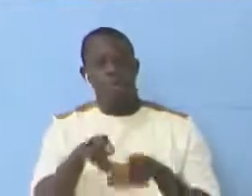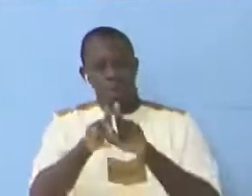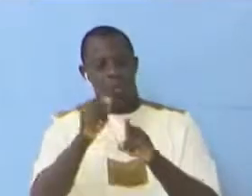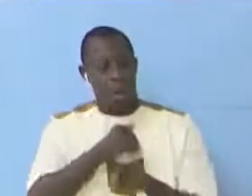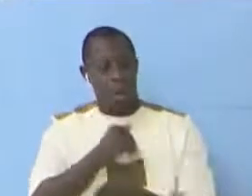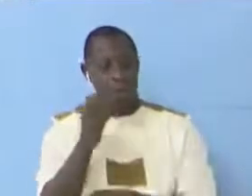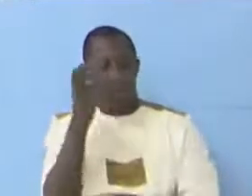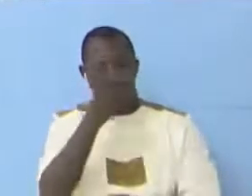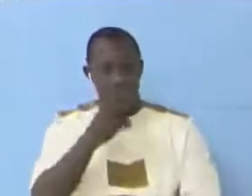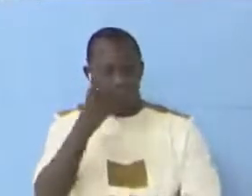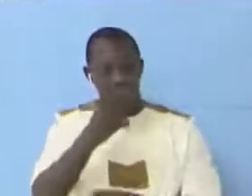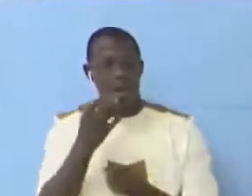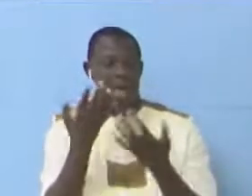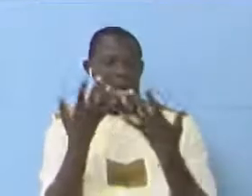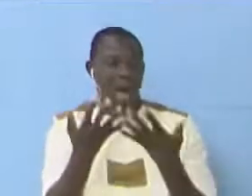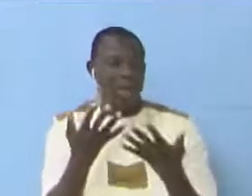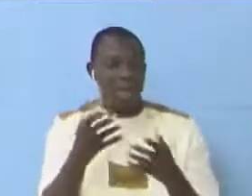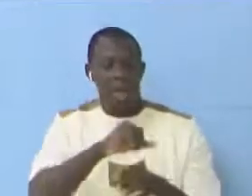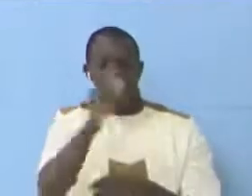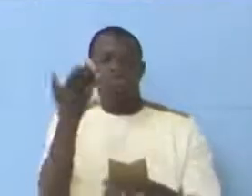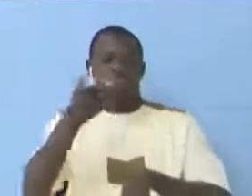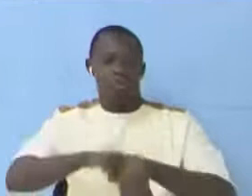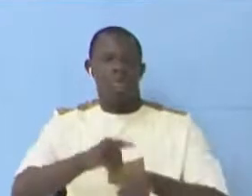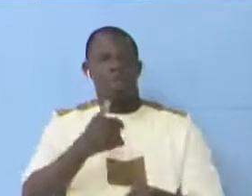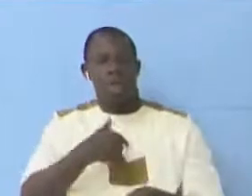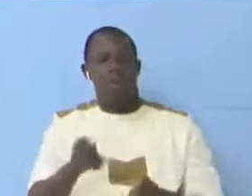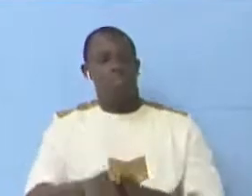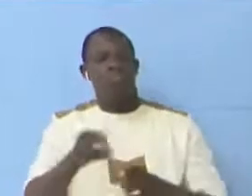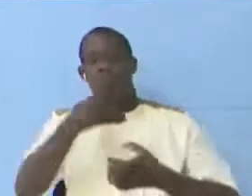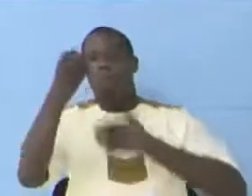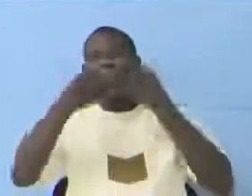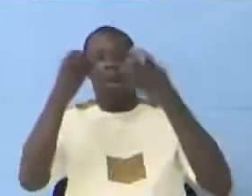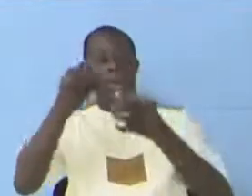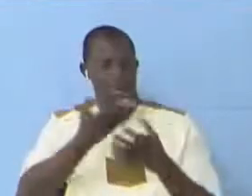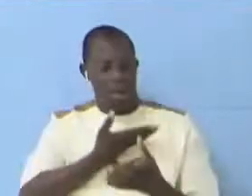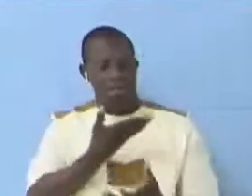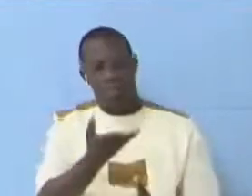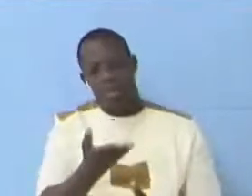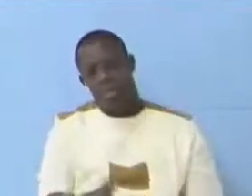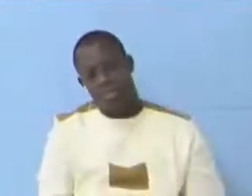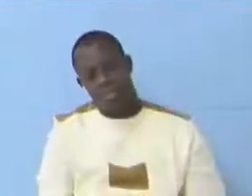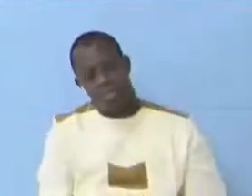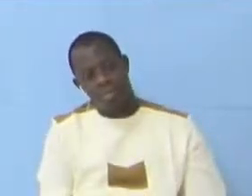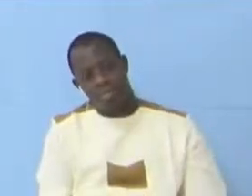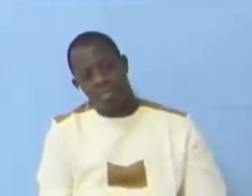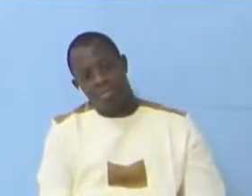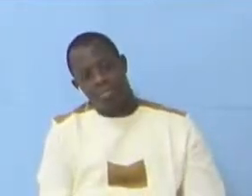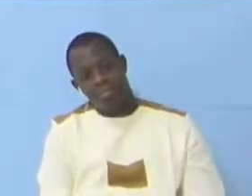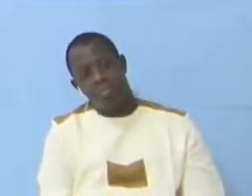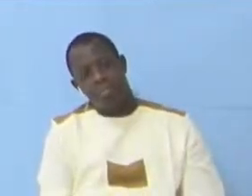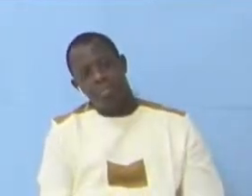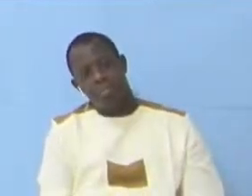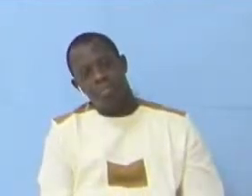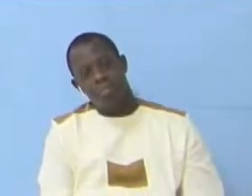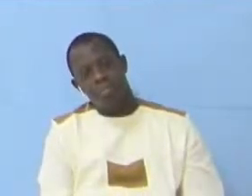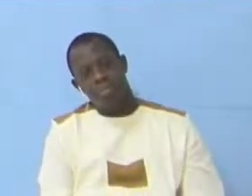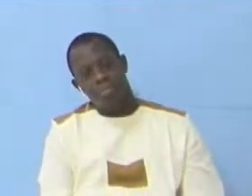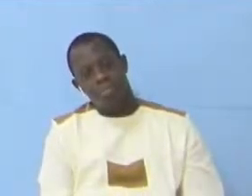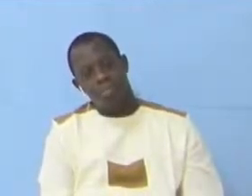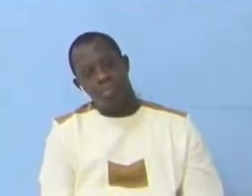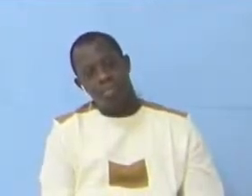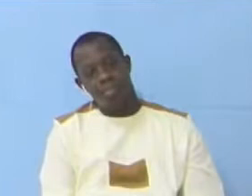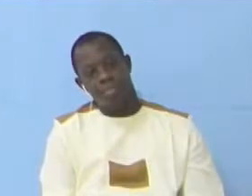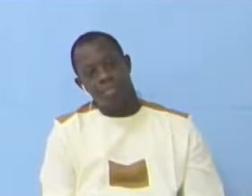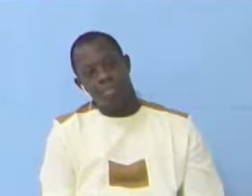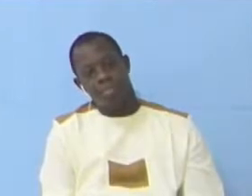mouth, with my hand, and sometimes I detest. Si suma maqamam doomu adama ak itamen ne maa ngi liggéey ci NIA gi te